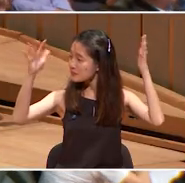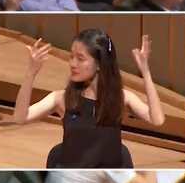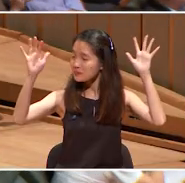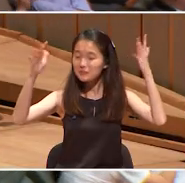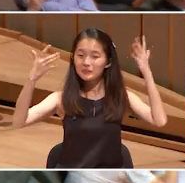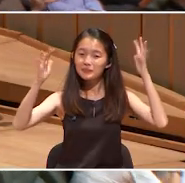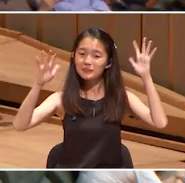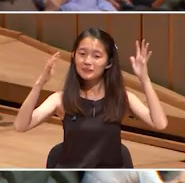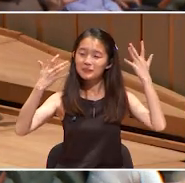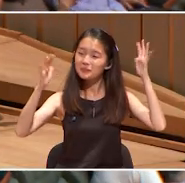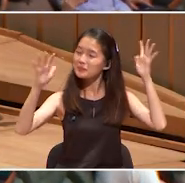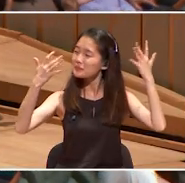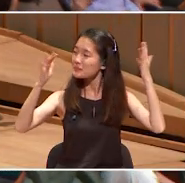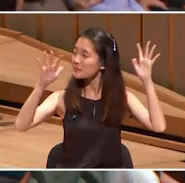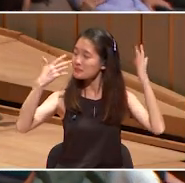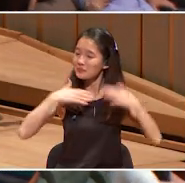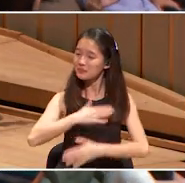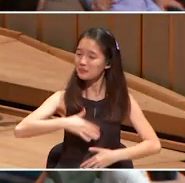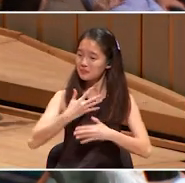Please take center stage.